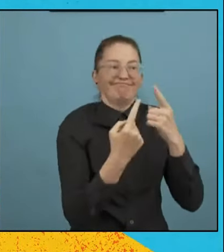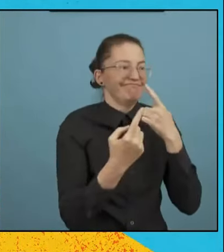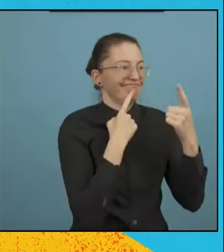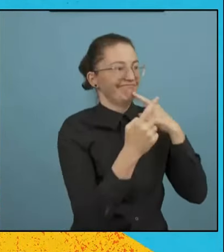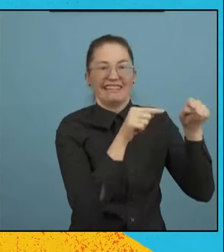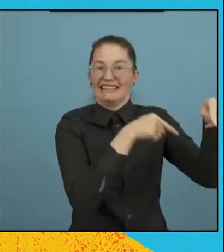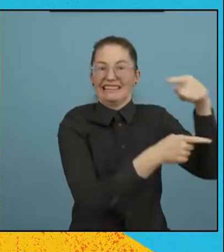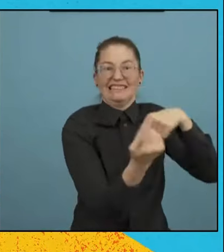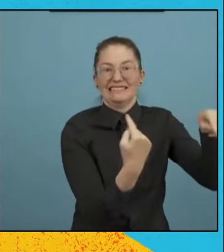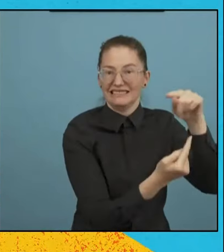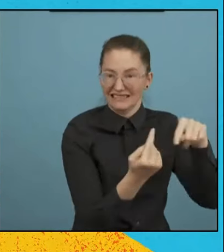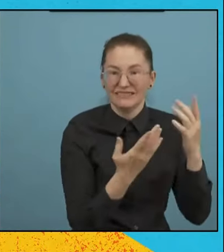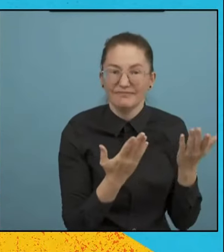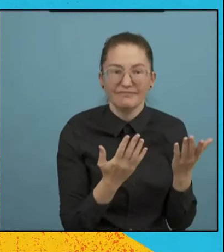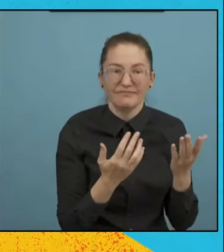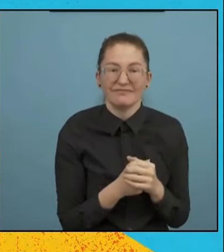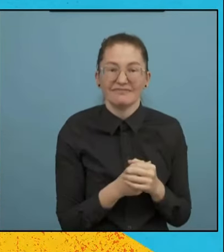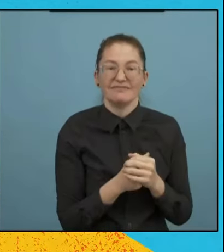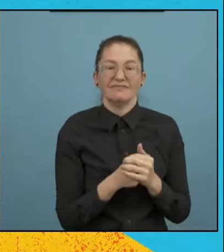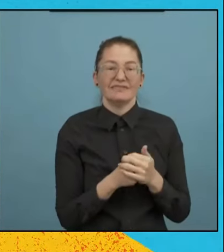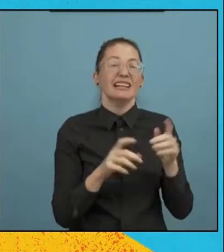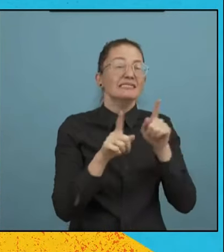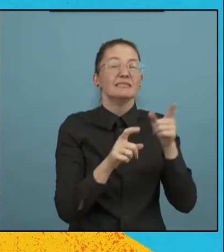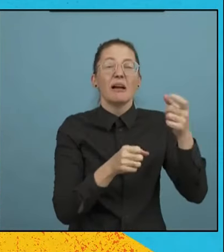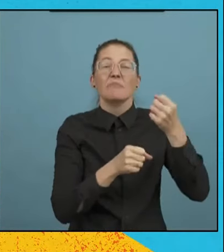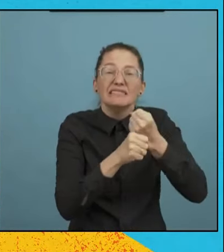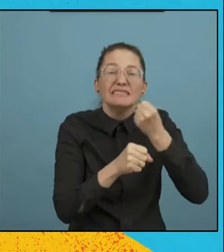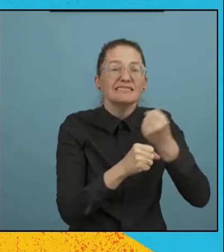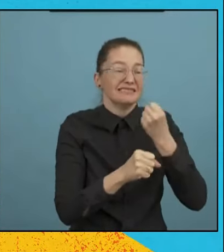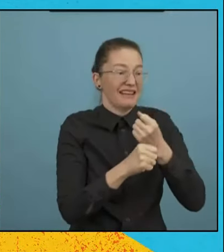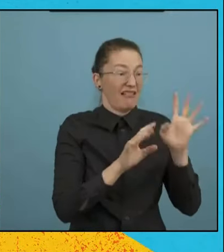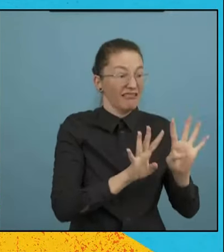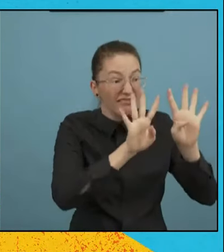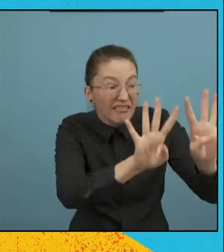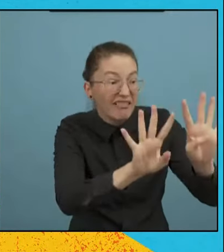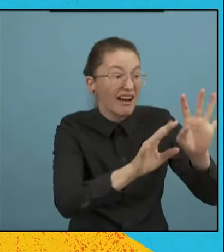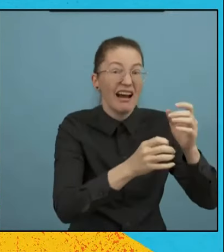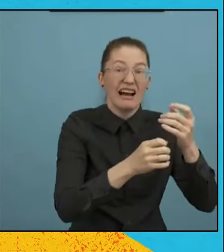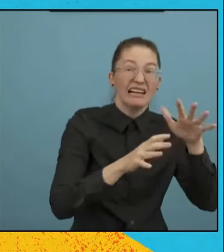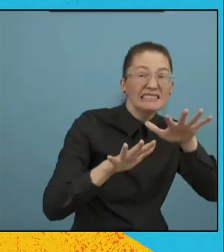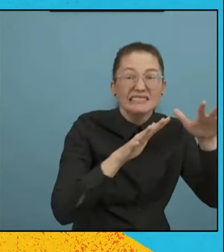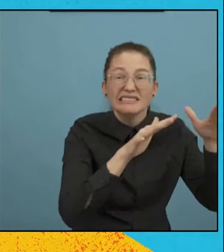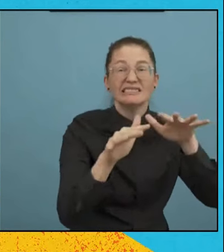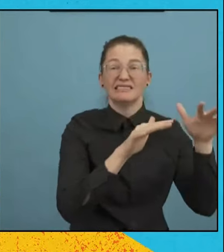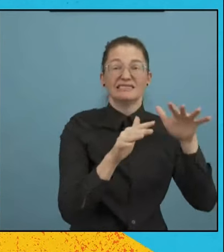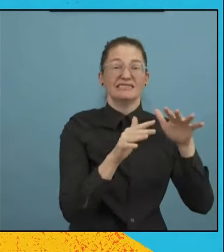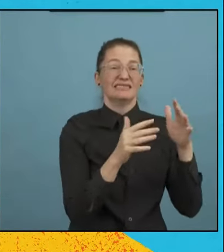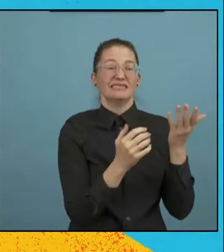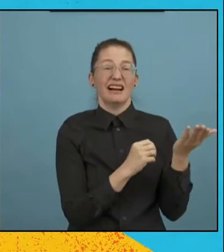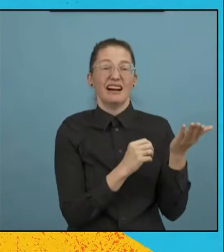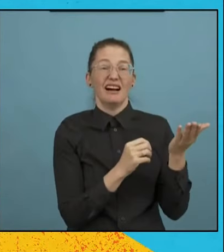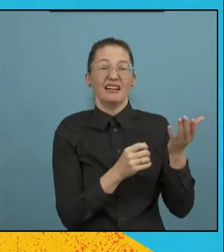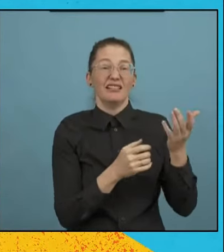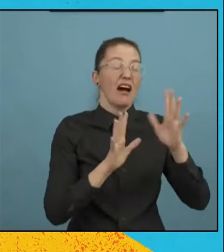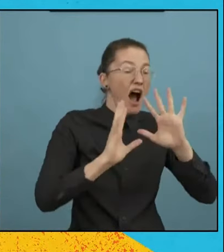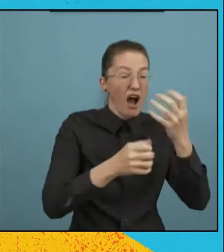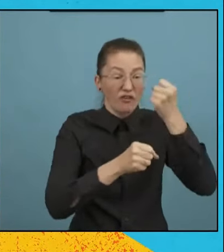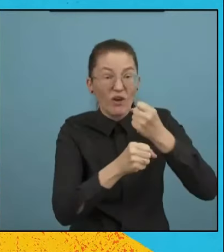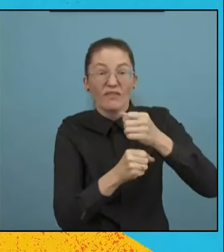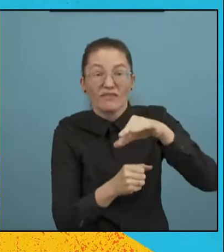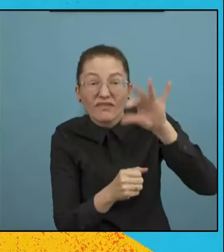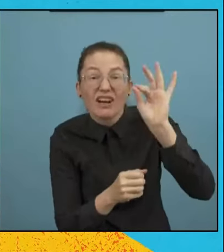ago, I had the pleasure to meet an incredibly strong young Black New Yorker, Suzette, who, in spite of having